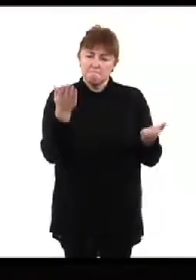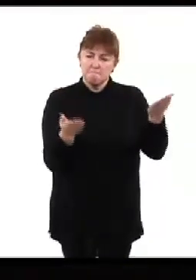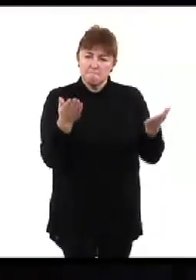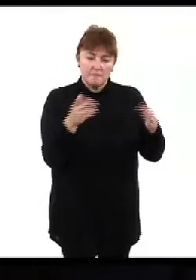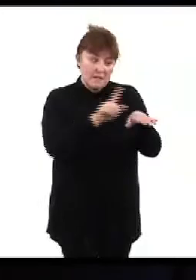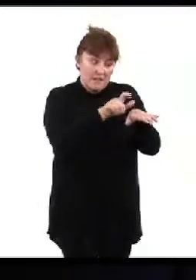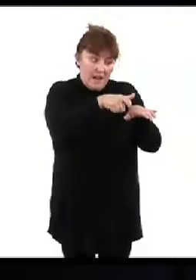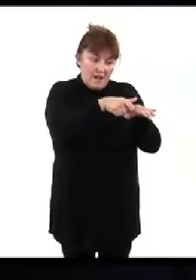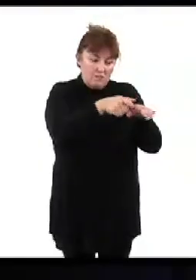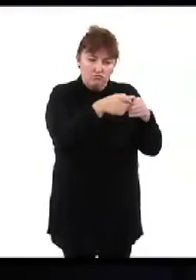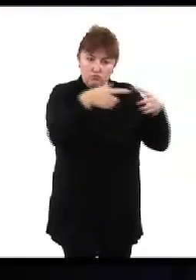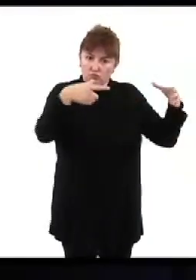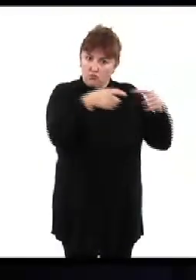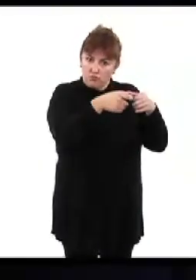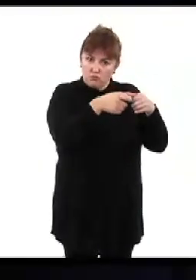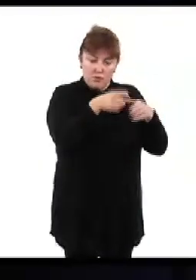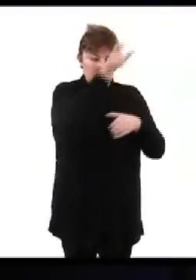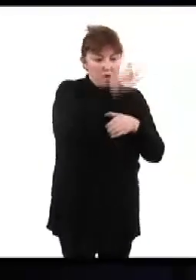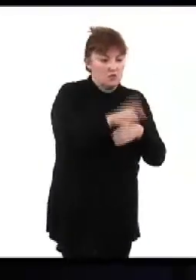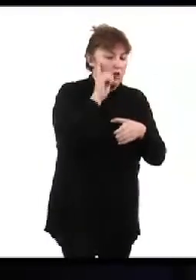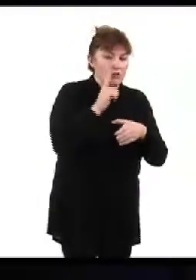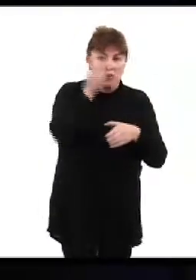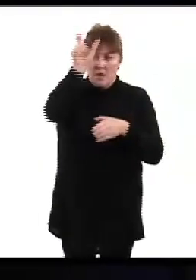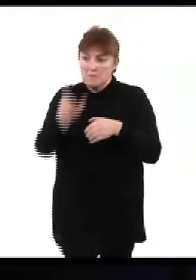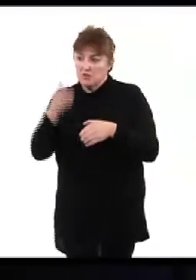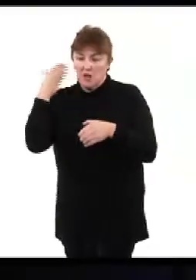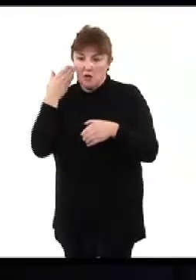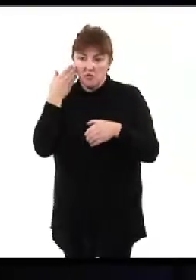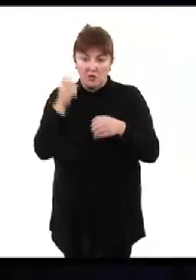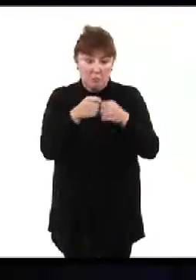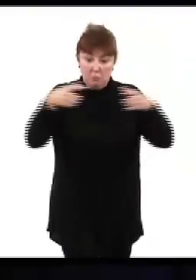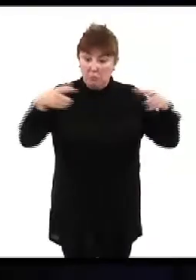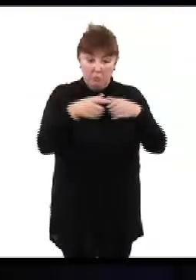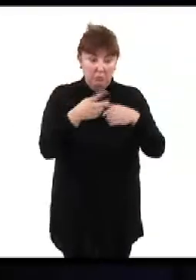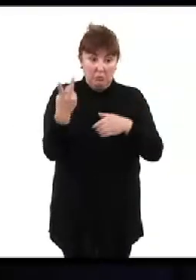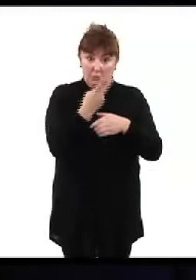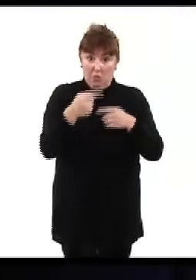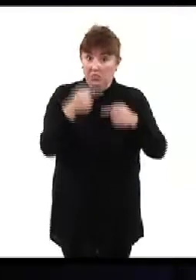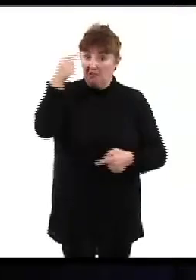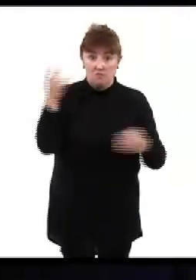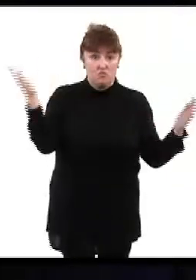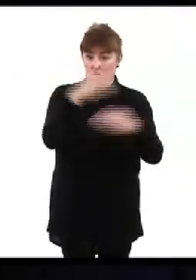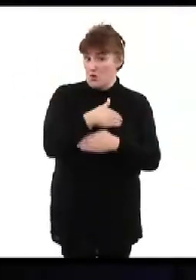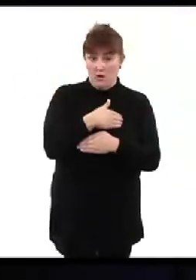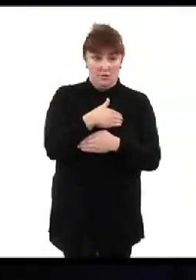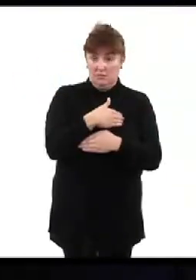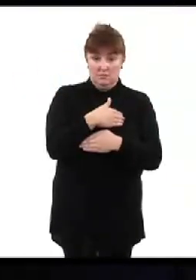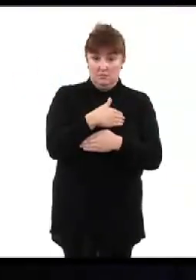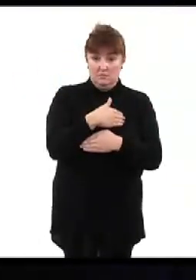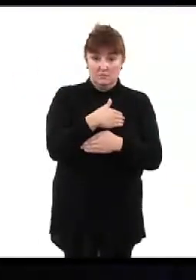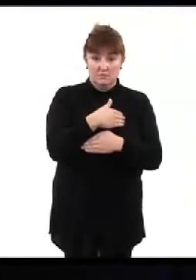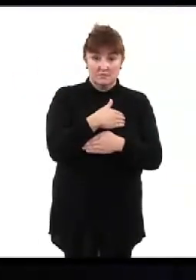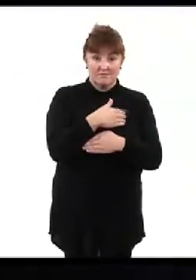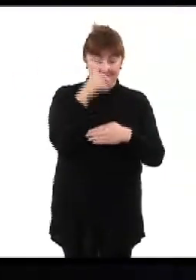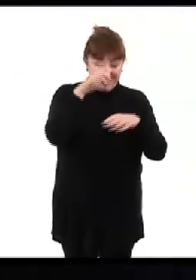we compare the size of Heschl's gyrus in deaf and hearing people, there's no difference. So gray matter the cells